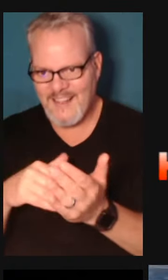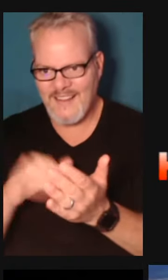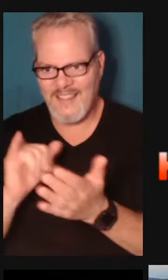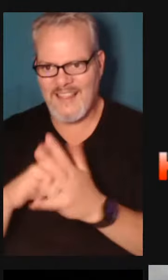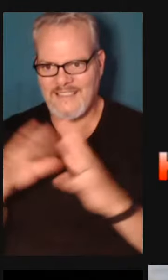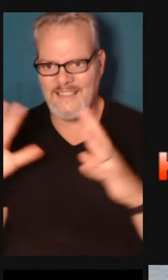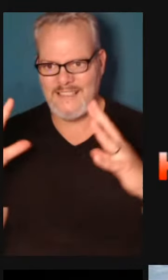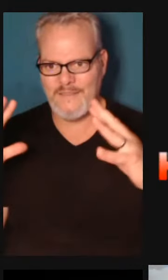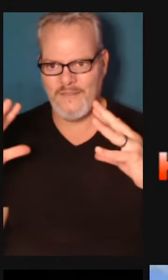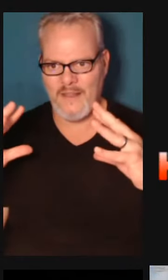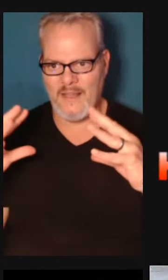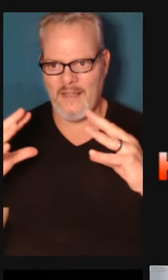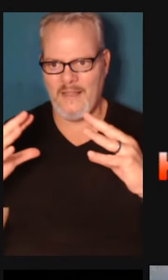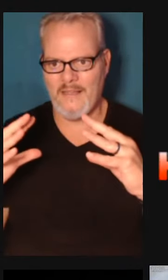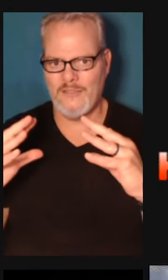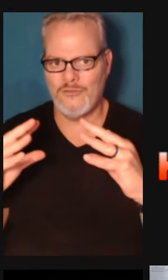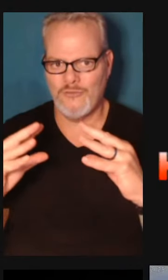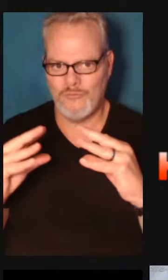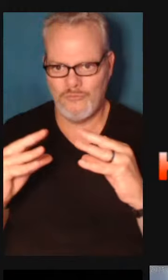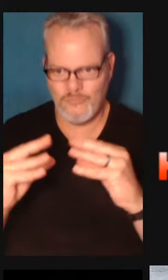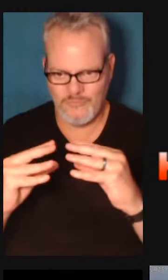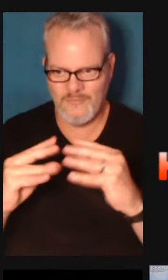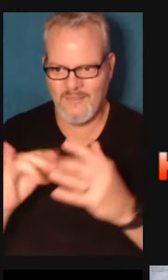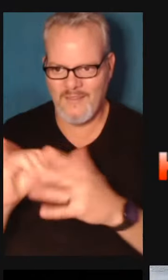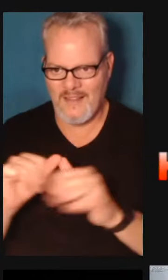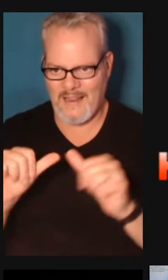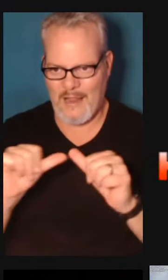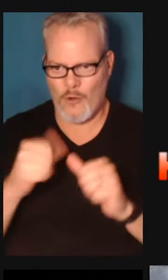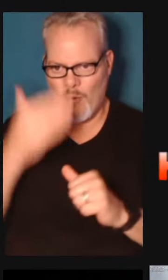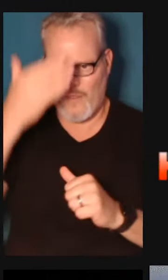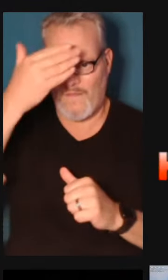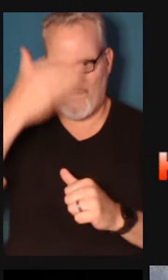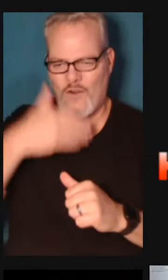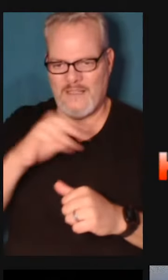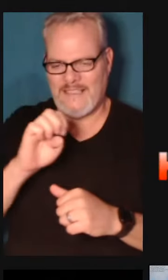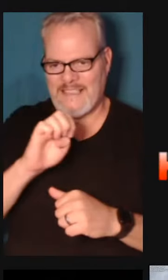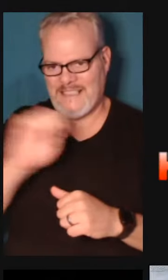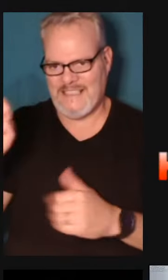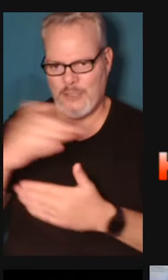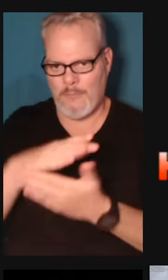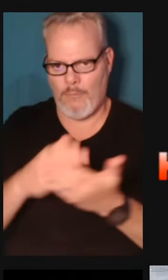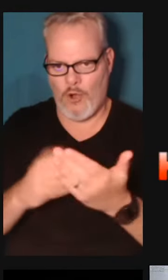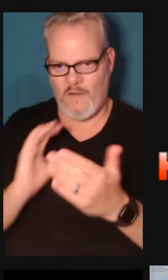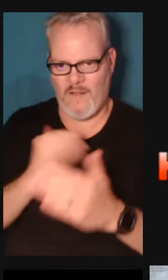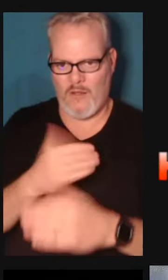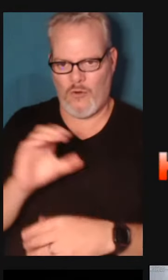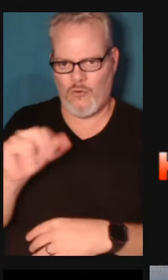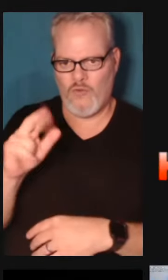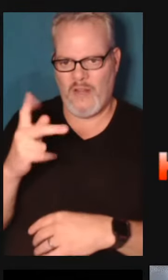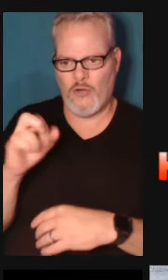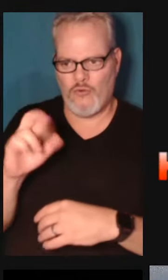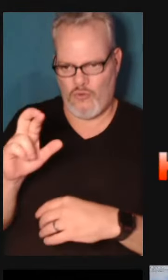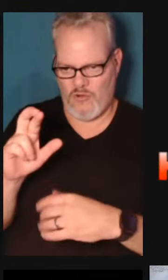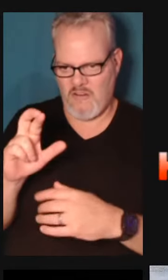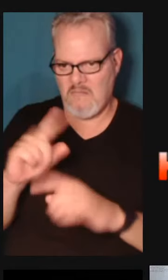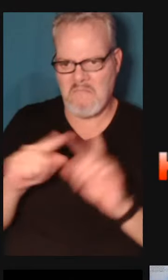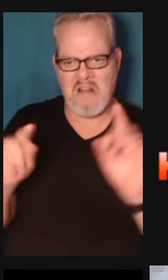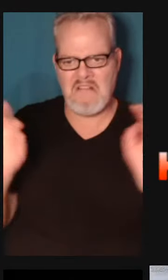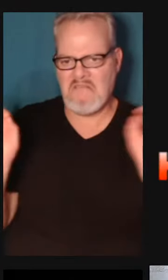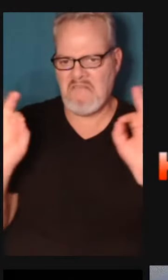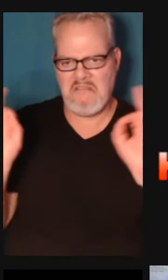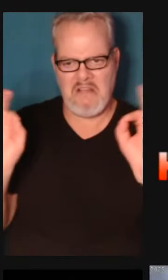this lava flow that flooded the east side of the crater during the last episode. So that's normal. We've seen that. That's kind of a minor thing, but nothing really unusual happening